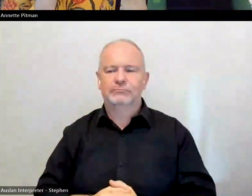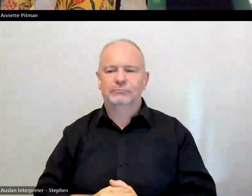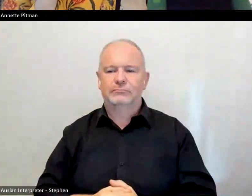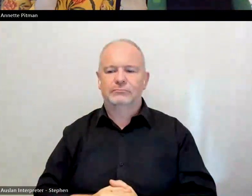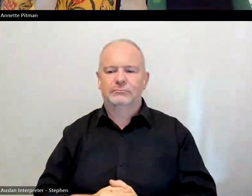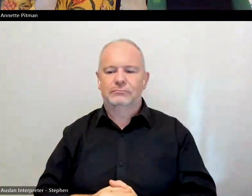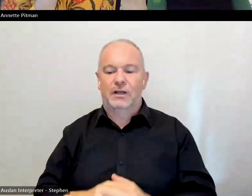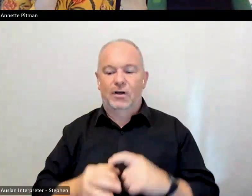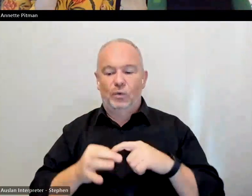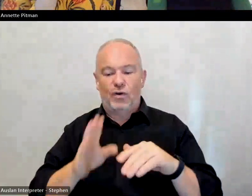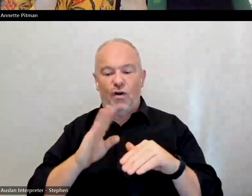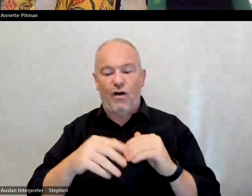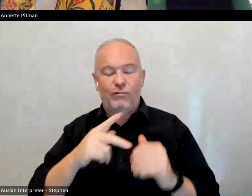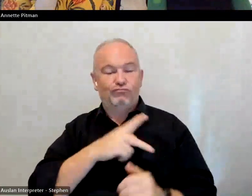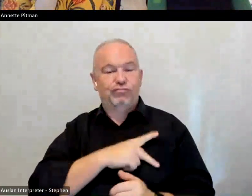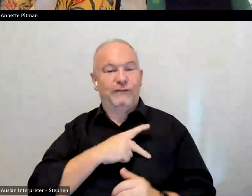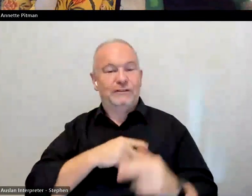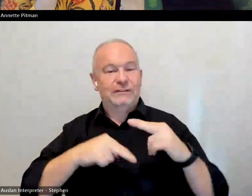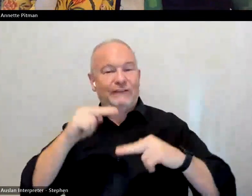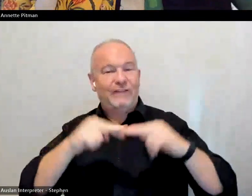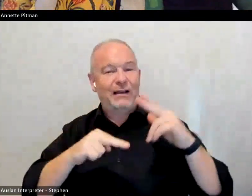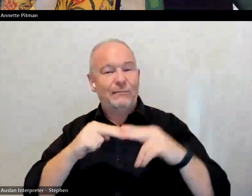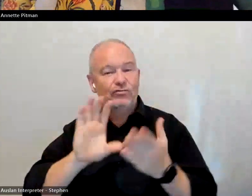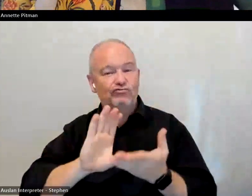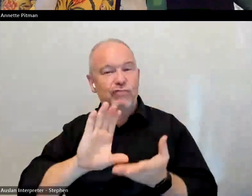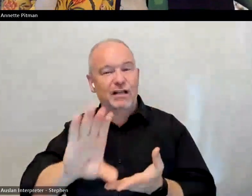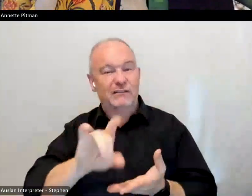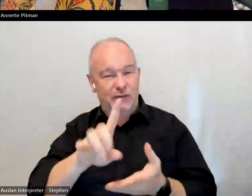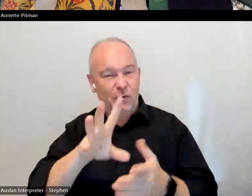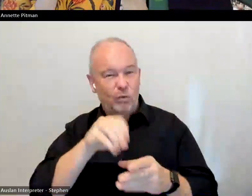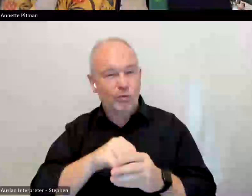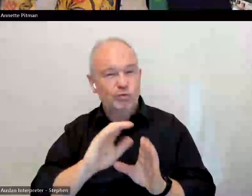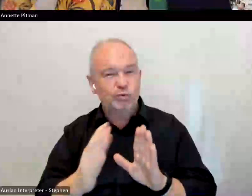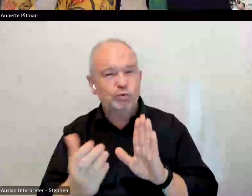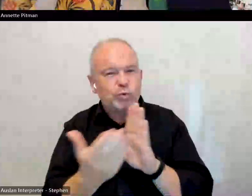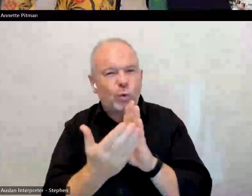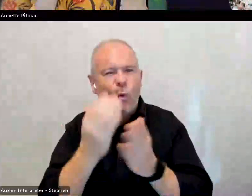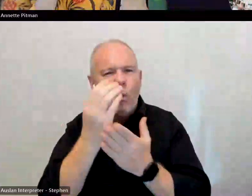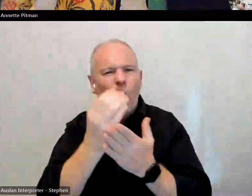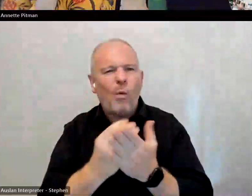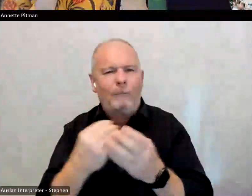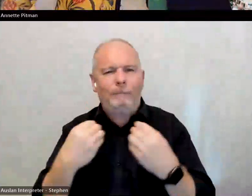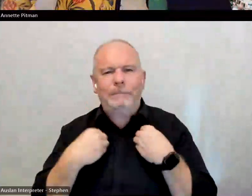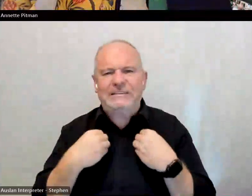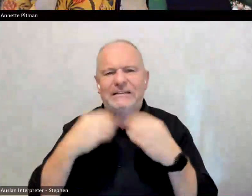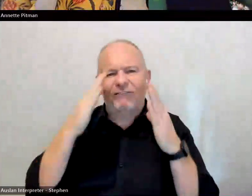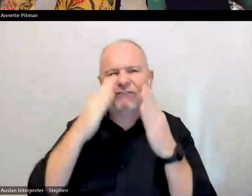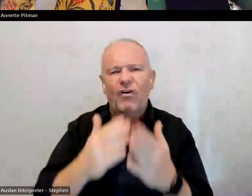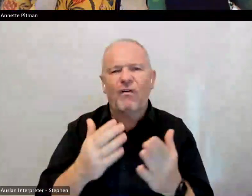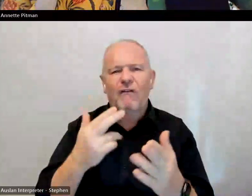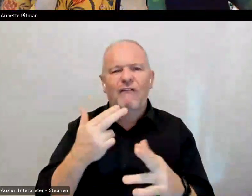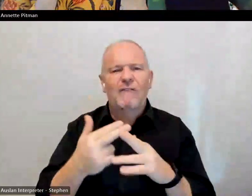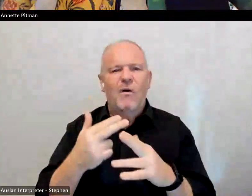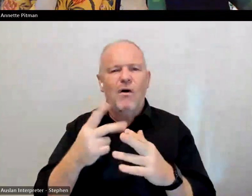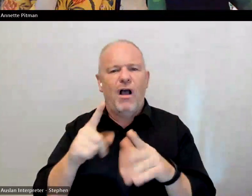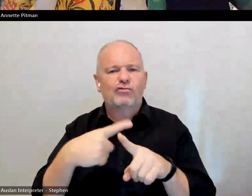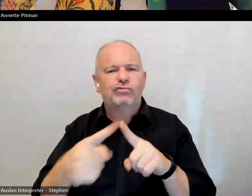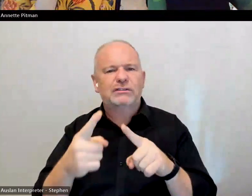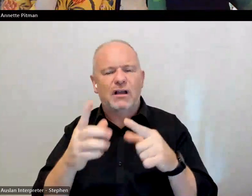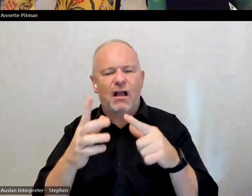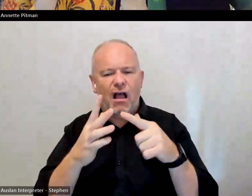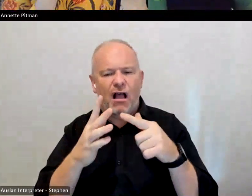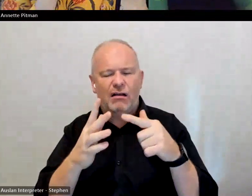Question about professional development grants. Does this include short courses that are business focused from accredited RTOs